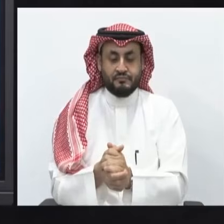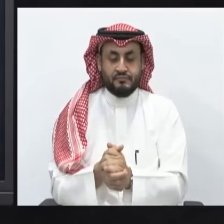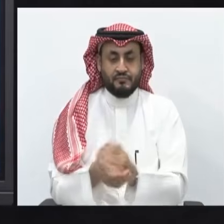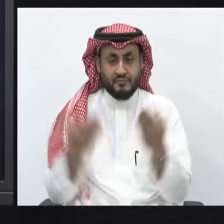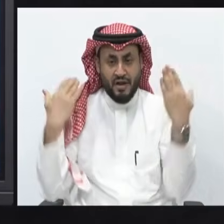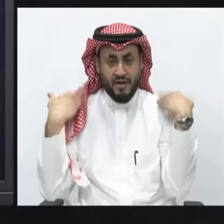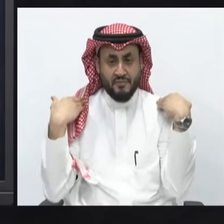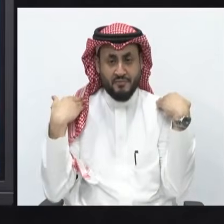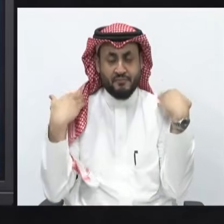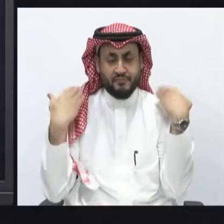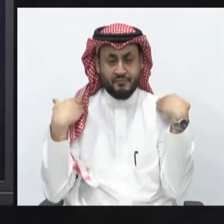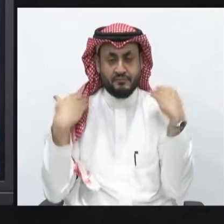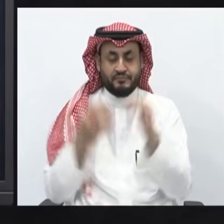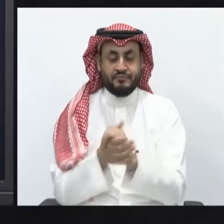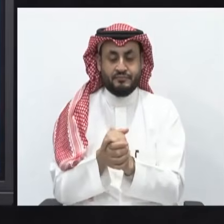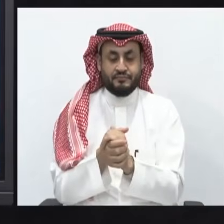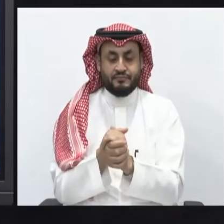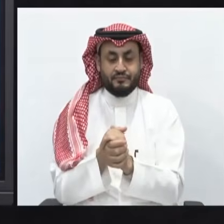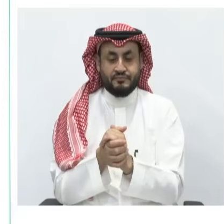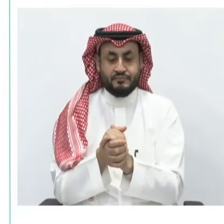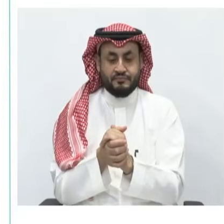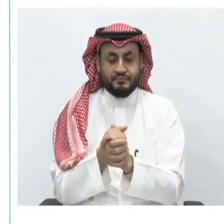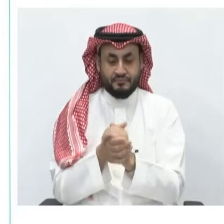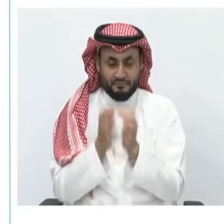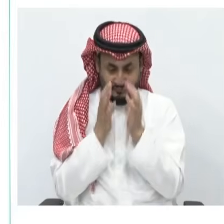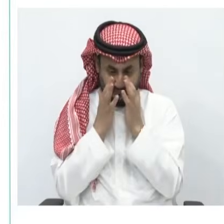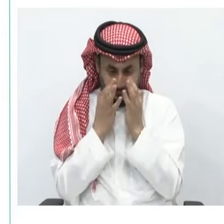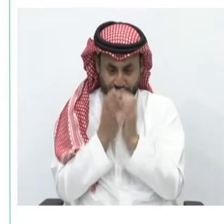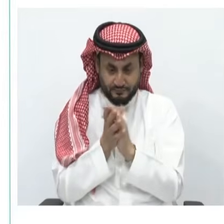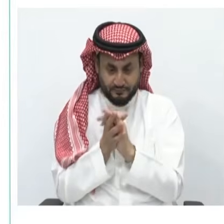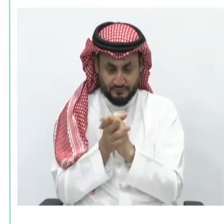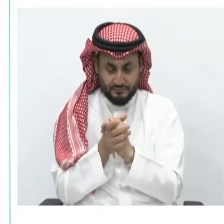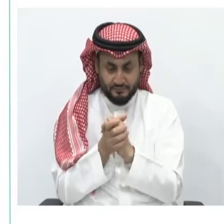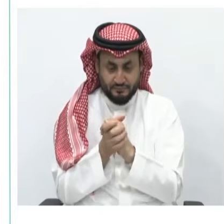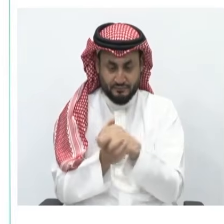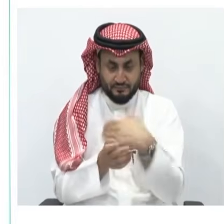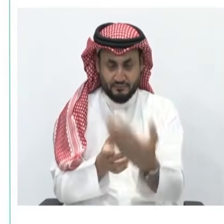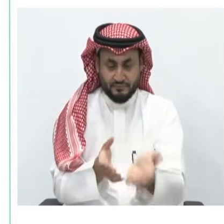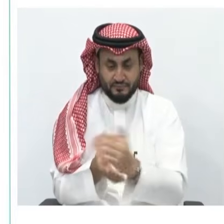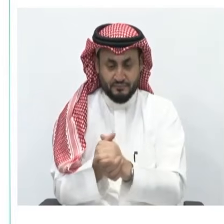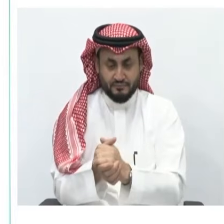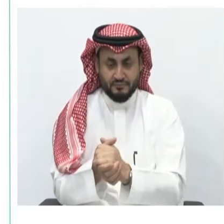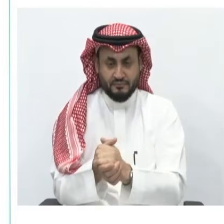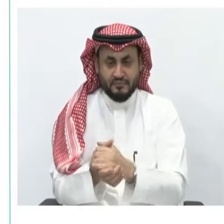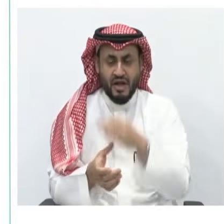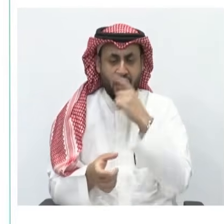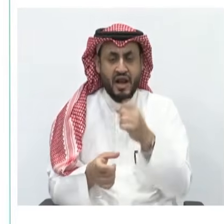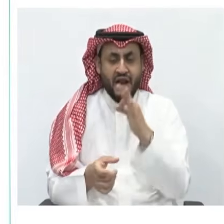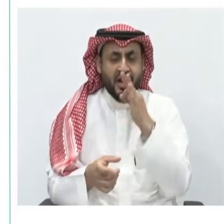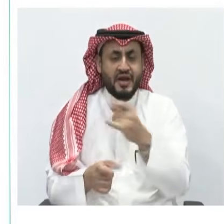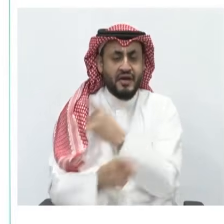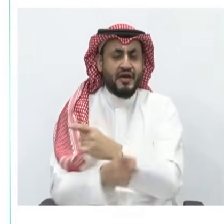like this. Touch your heads. Perfect. Excellent. Okay. What about this? The teacher says, touch your